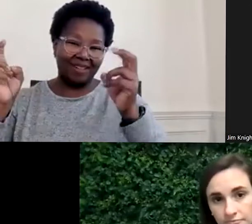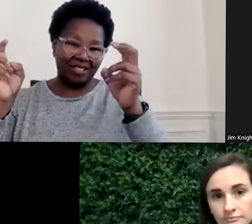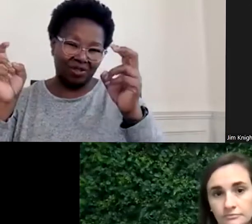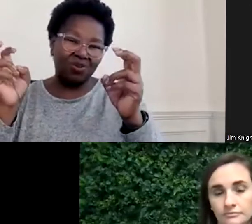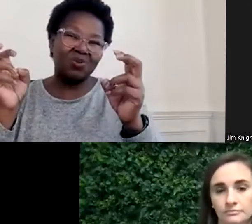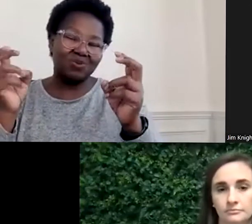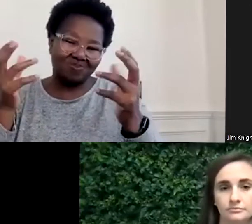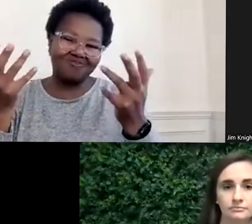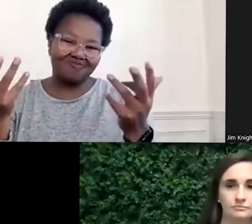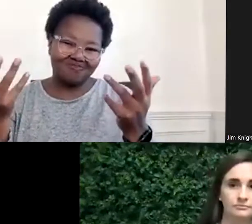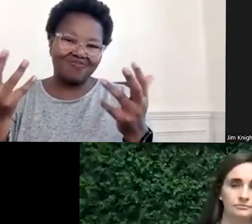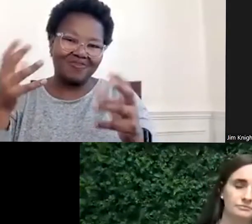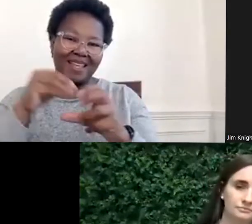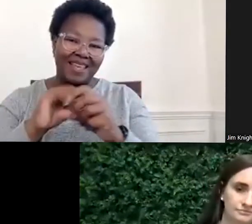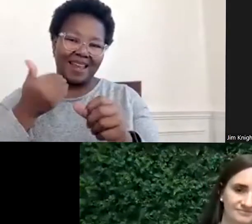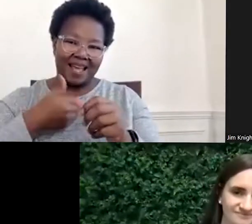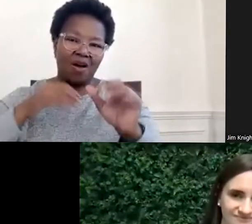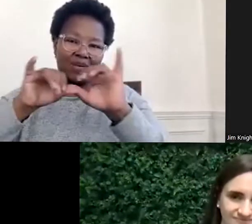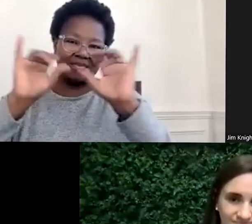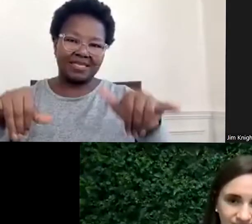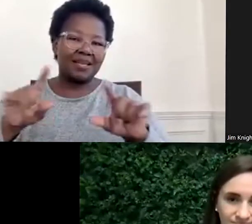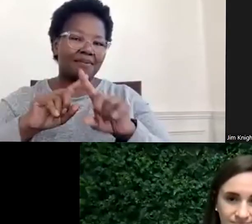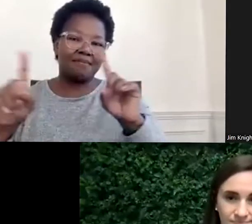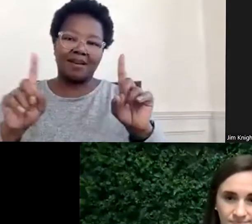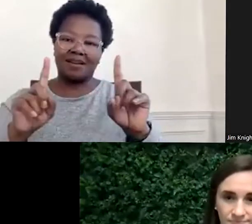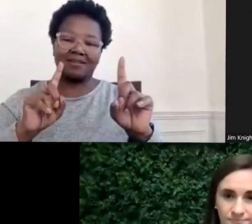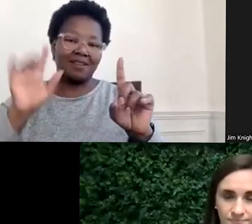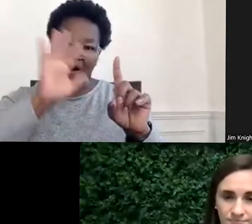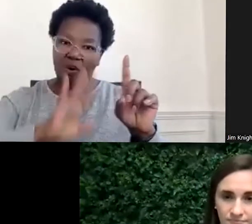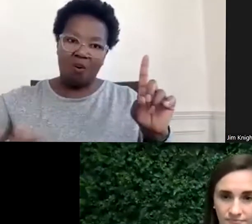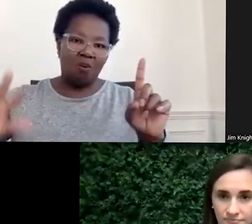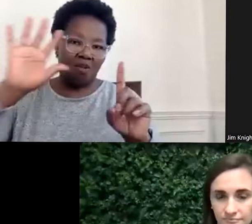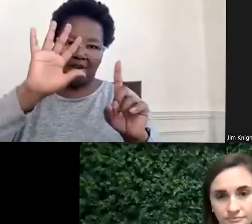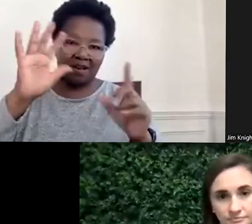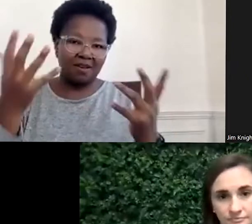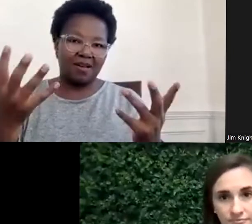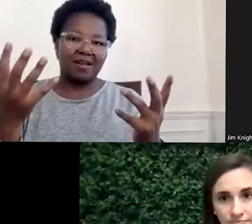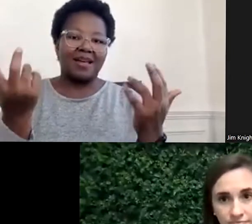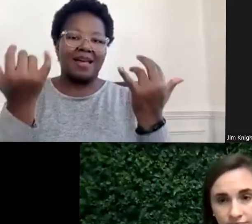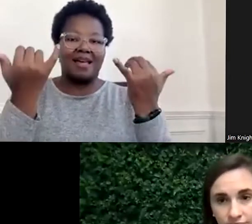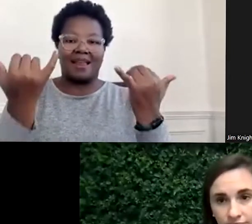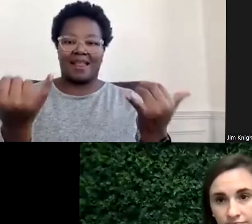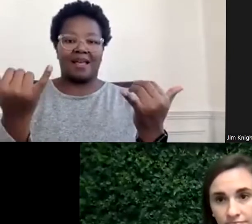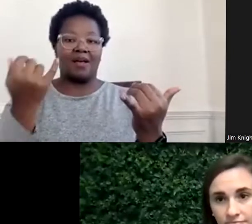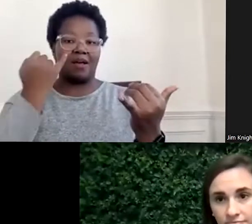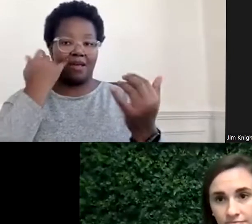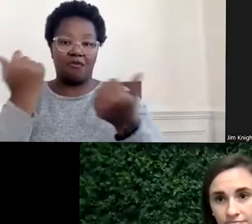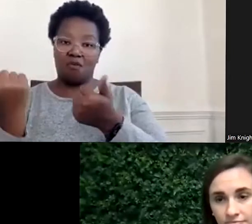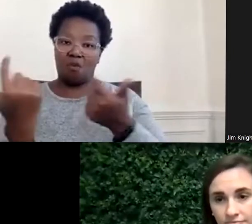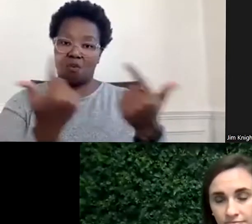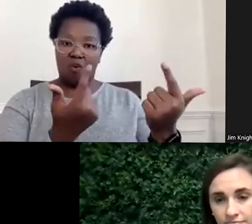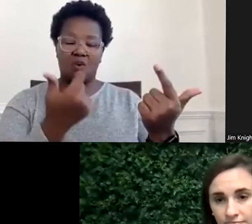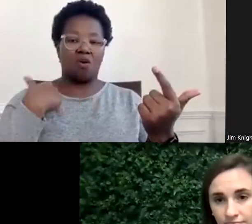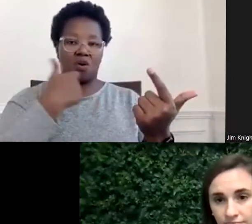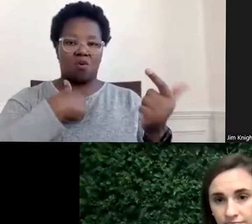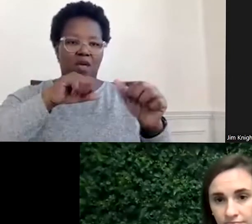but all over, are real. So separately, I think we all collectively need to work on what are